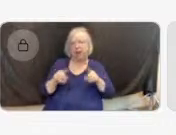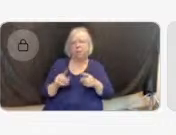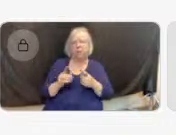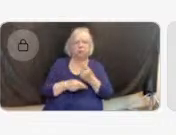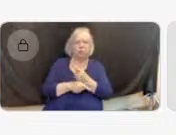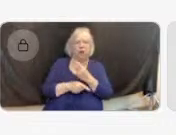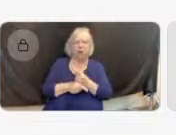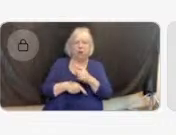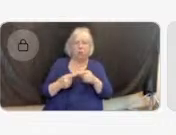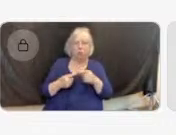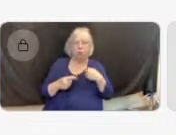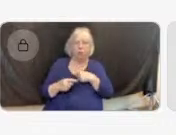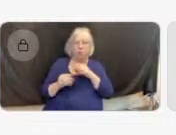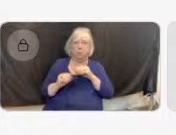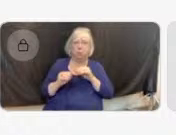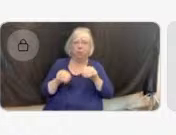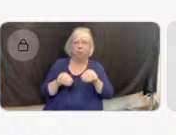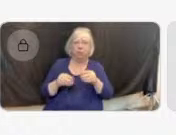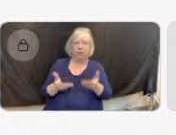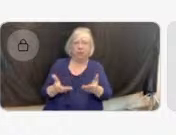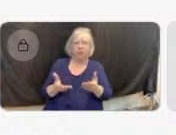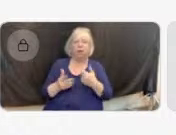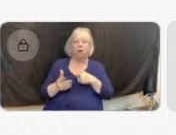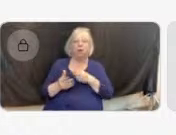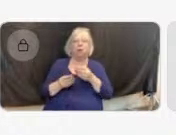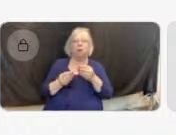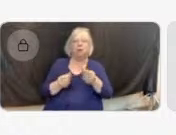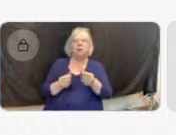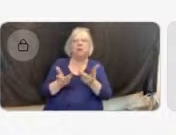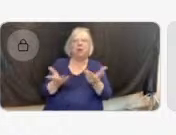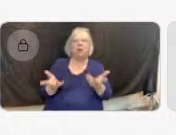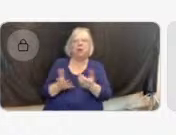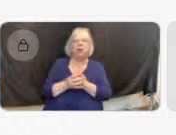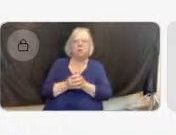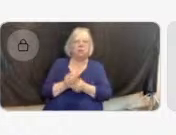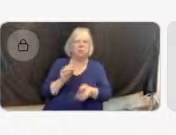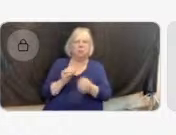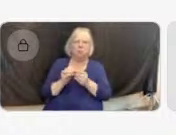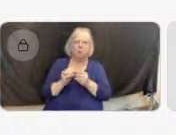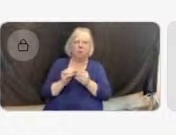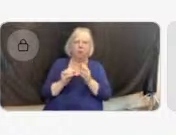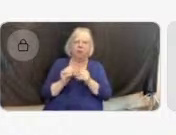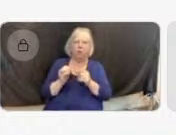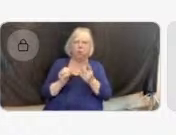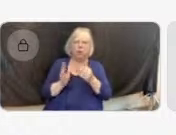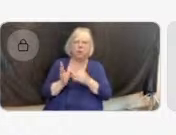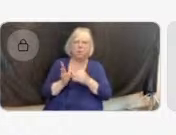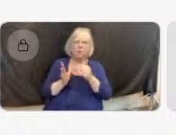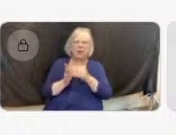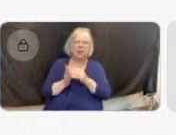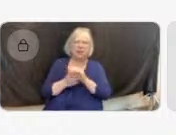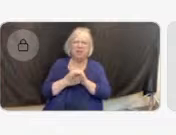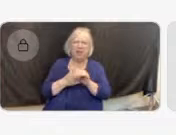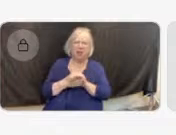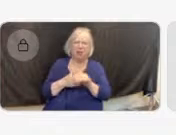there. We spent over $1 million